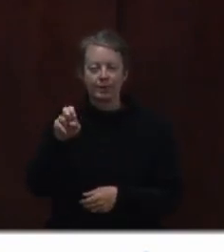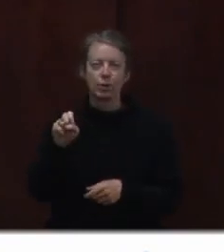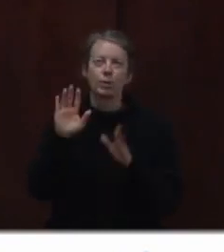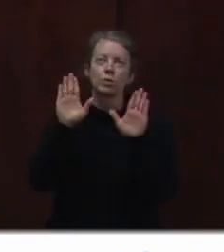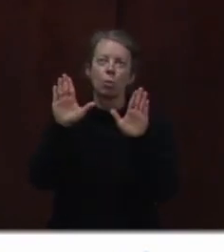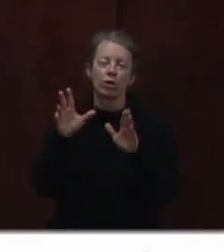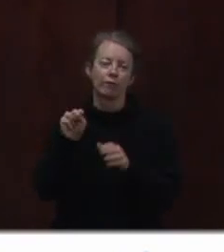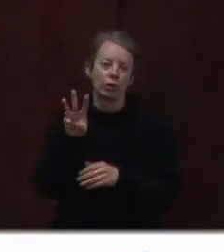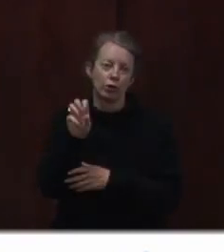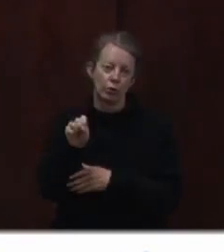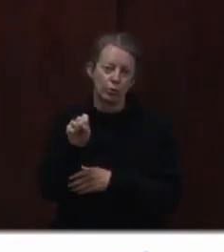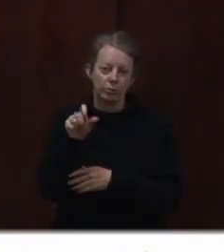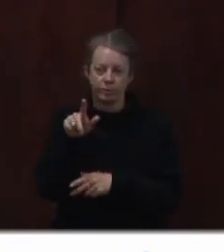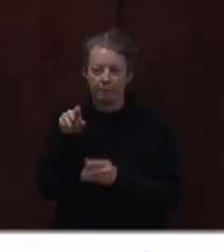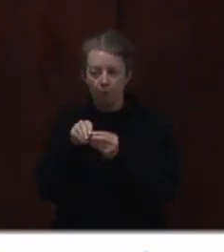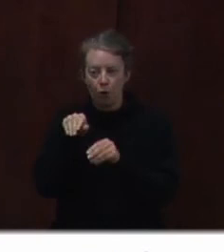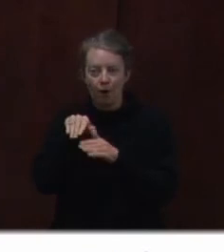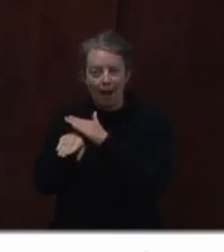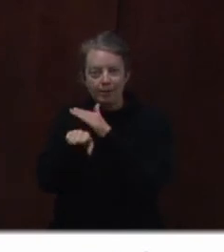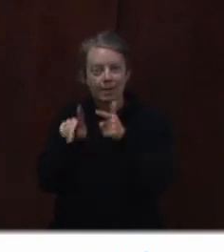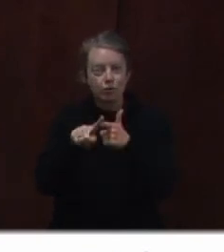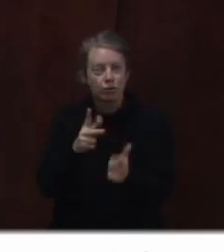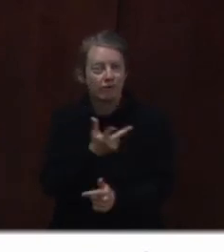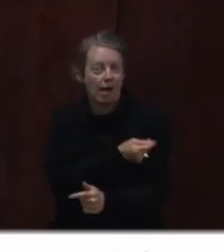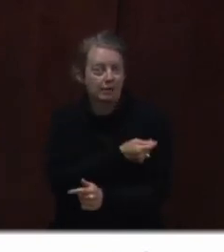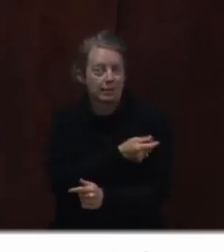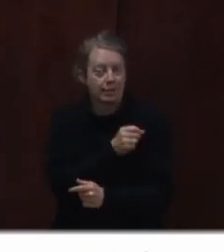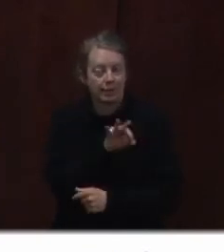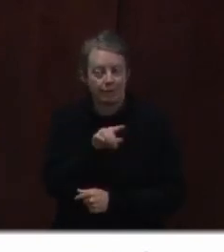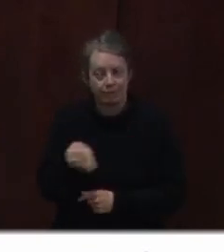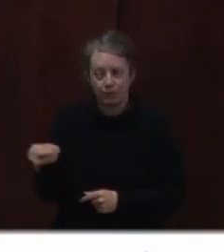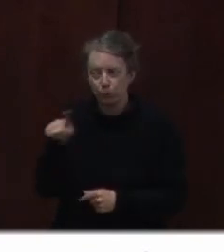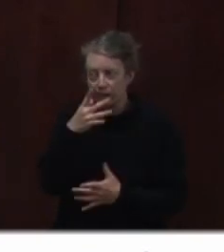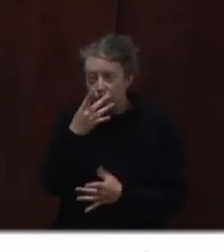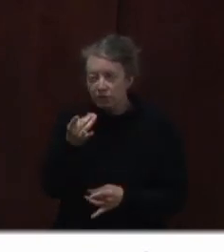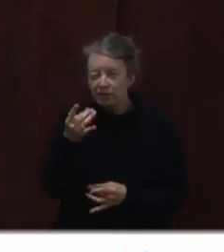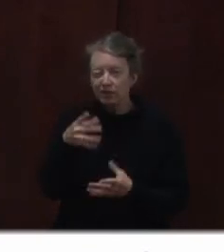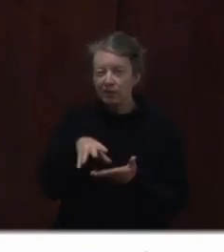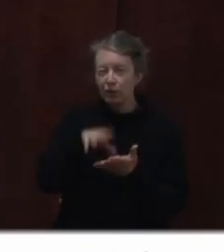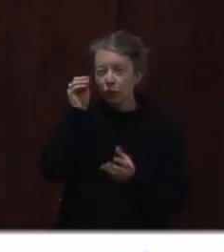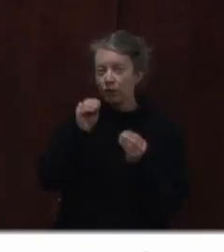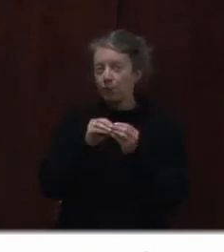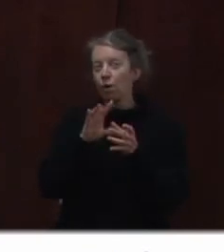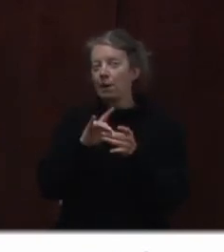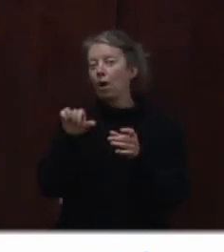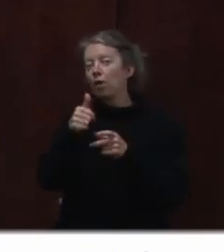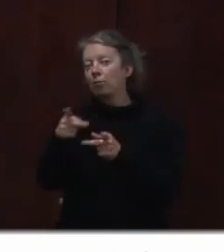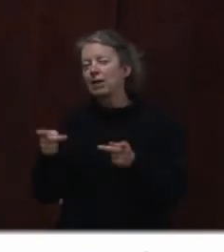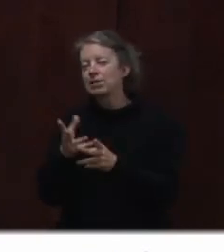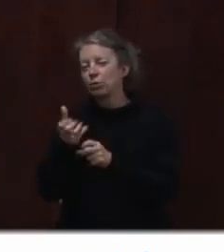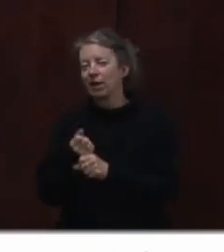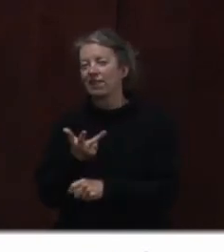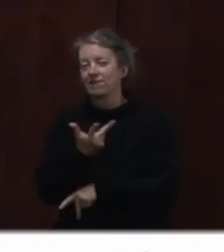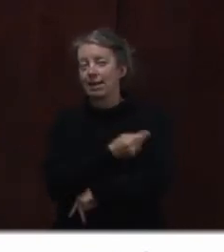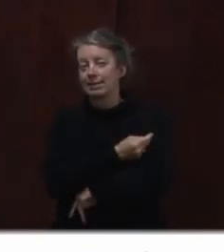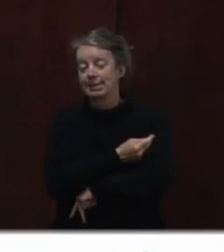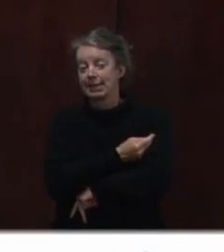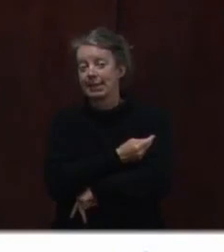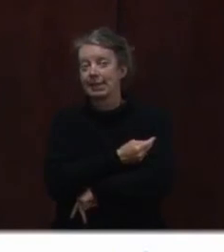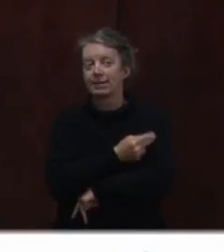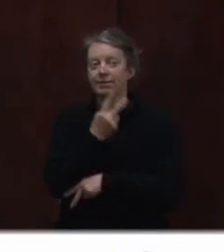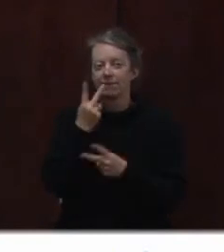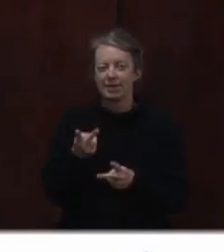And if folks are interested in learning more about other vaccine providers, they can go to